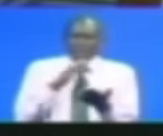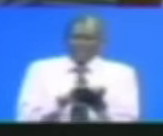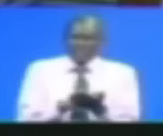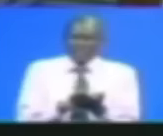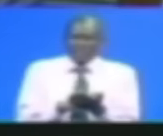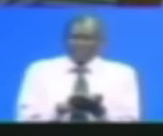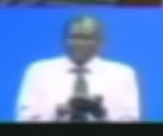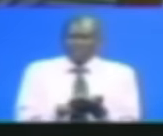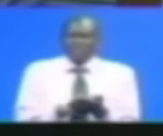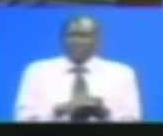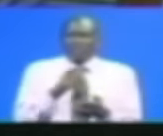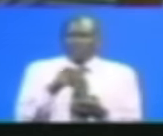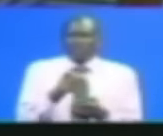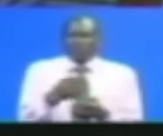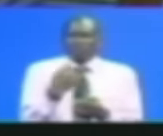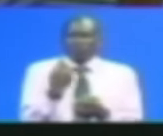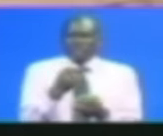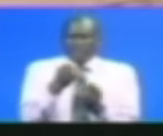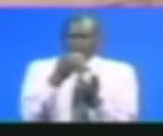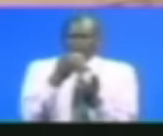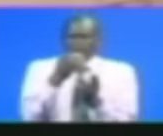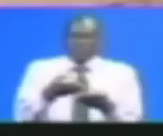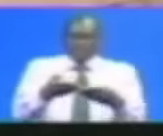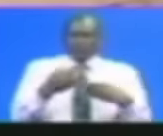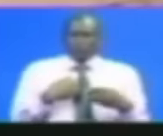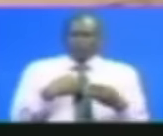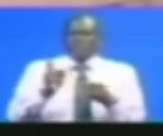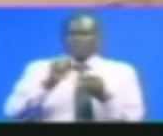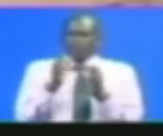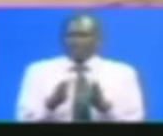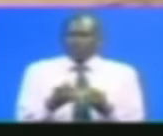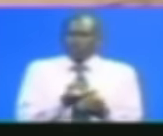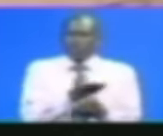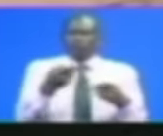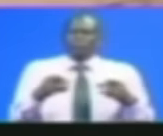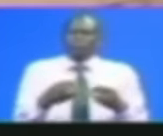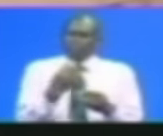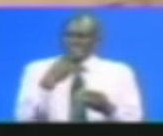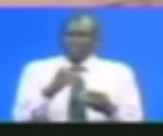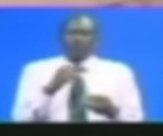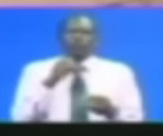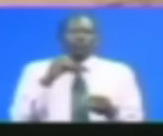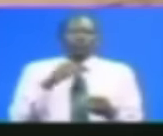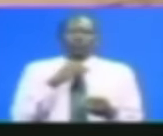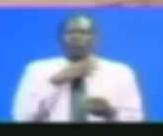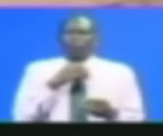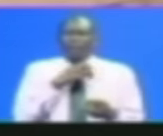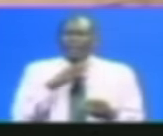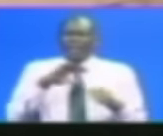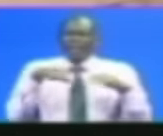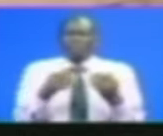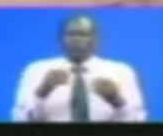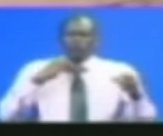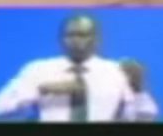in practical sense, was on behalf of the cabinet secretary. Hawa wenzetu mnaona wanapiga hii makelele na nduru ya mambo